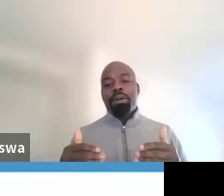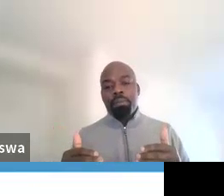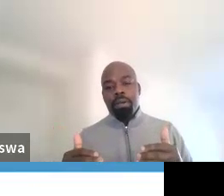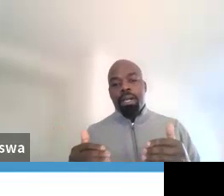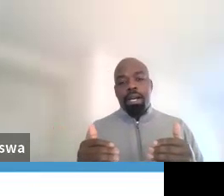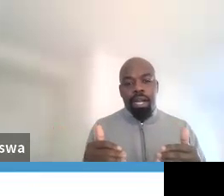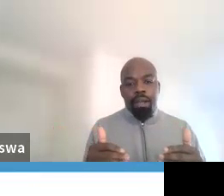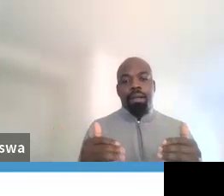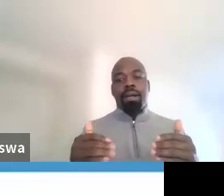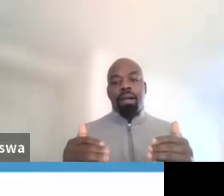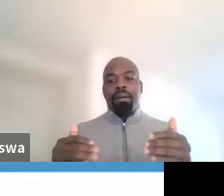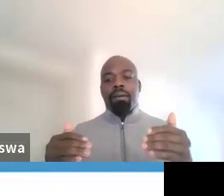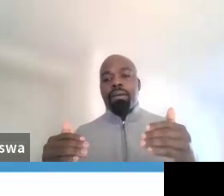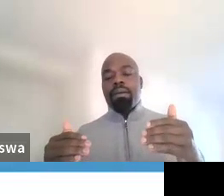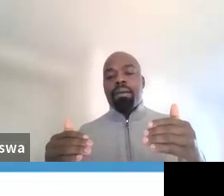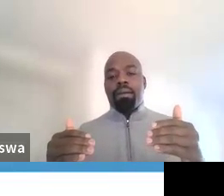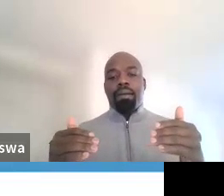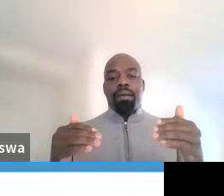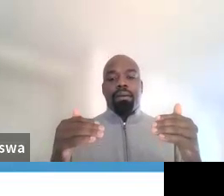we will